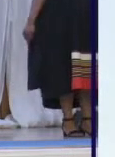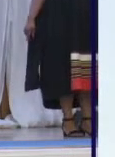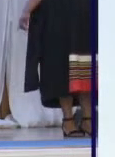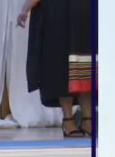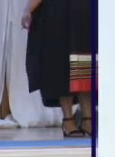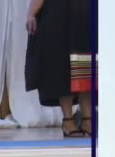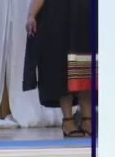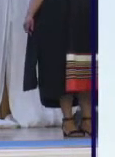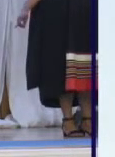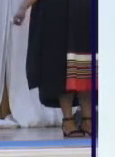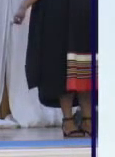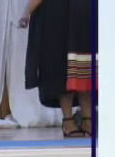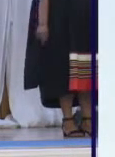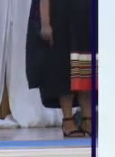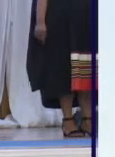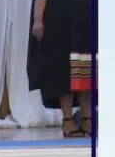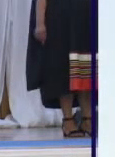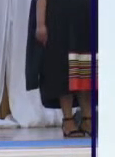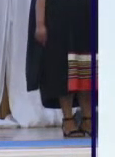Andisiwe Gqeberha.